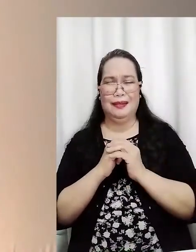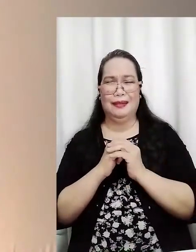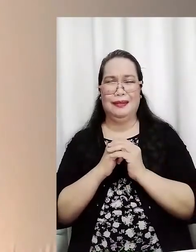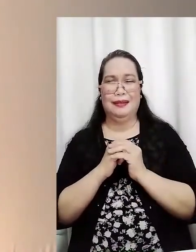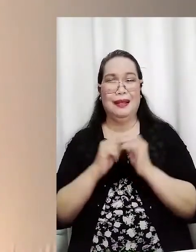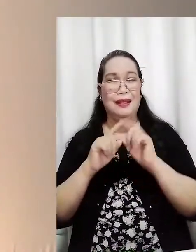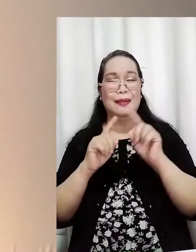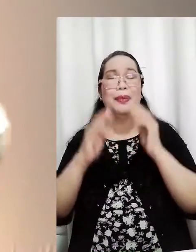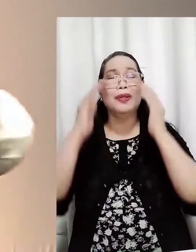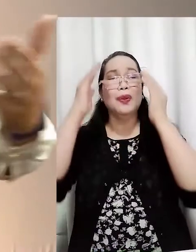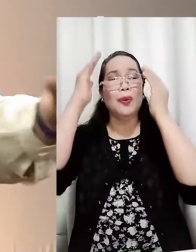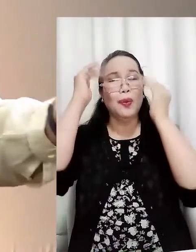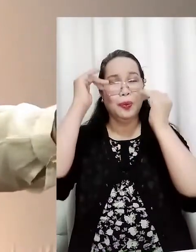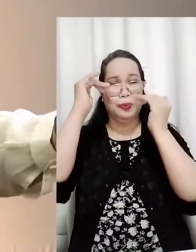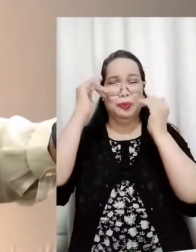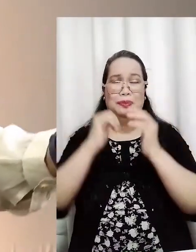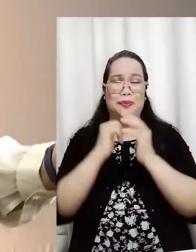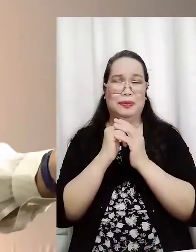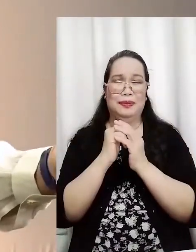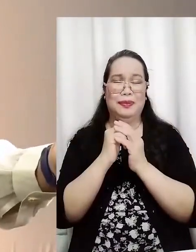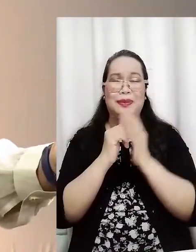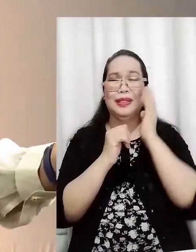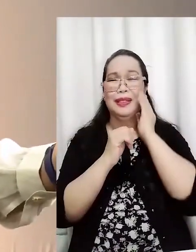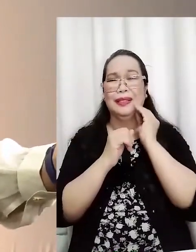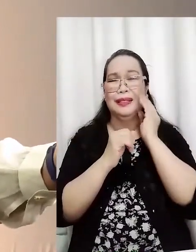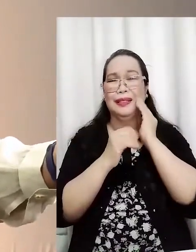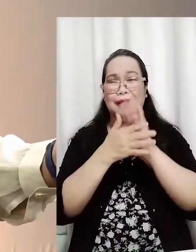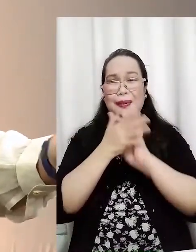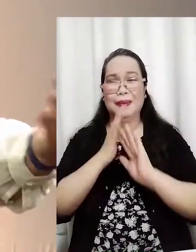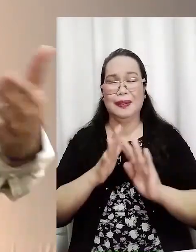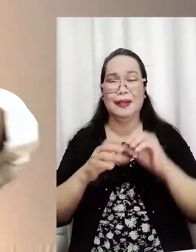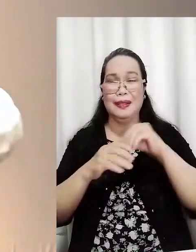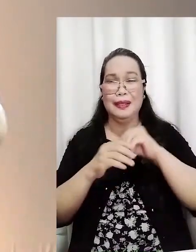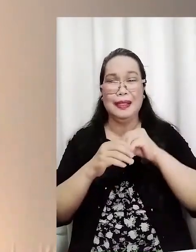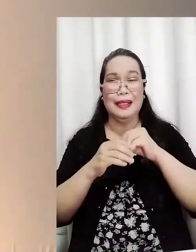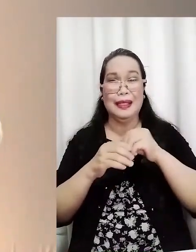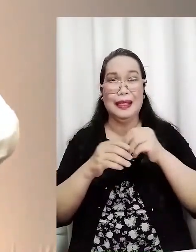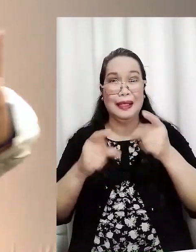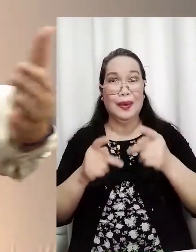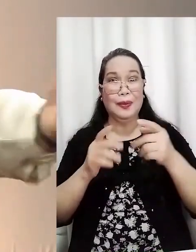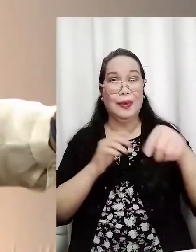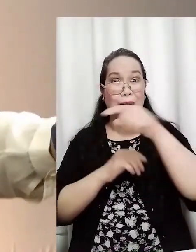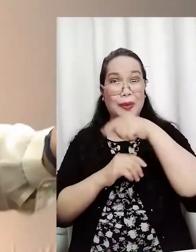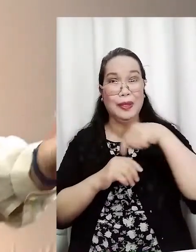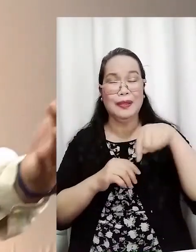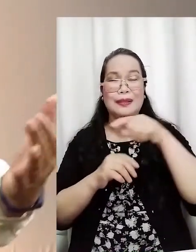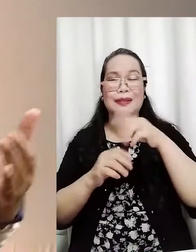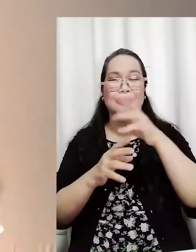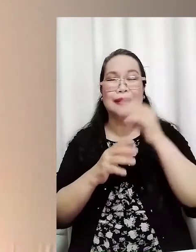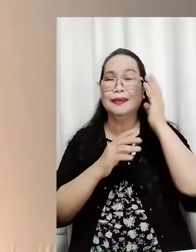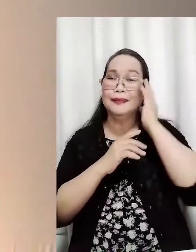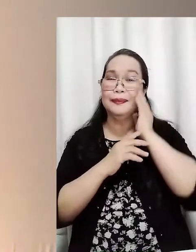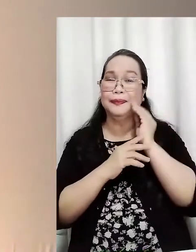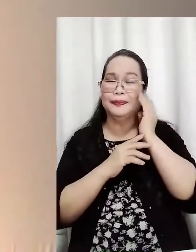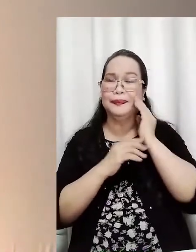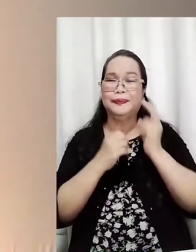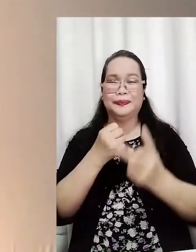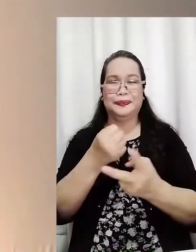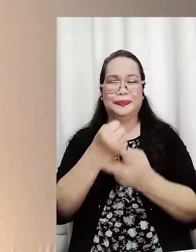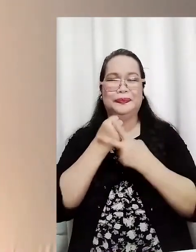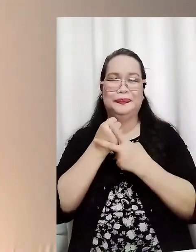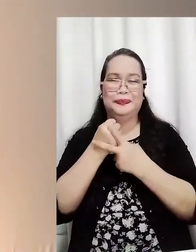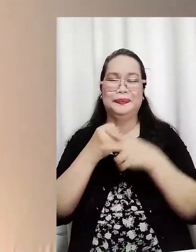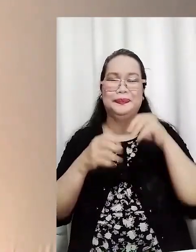they experience peace within our presence and they experience safety within us.